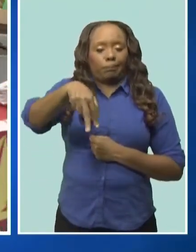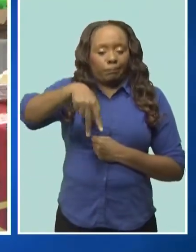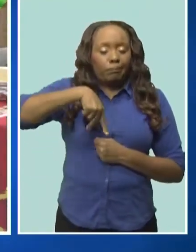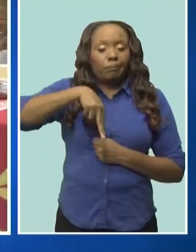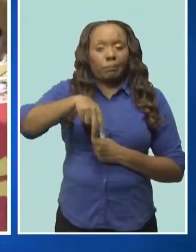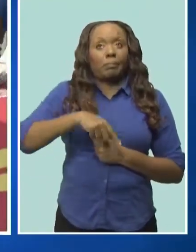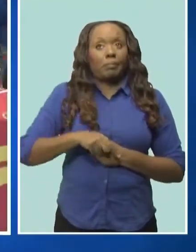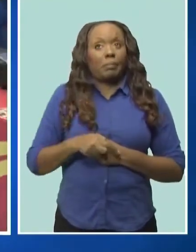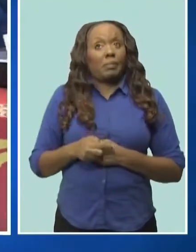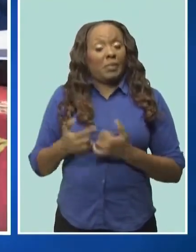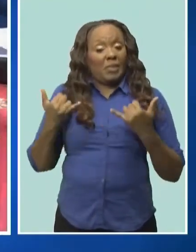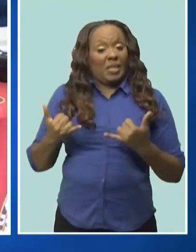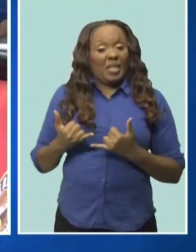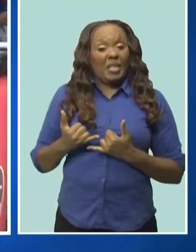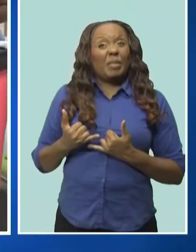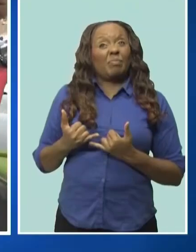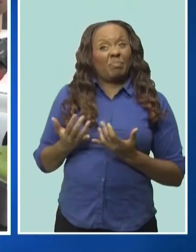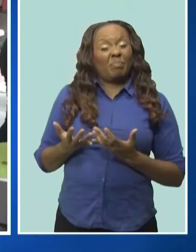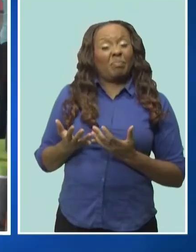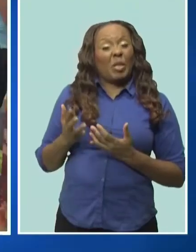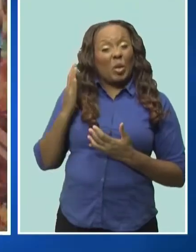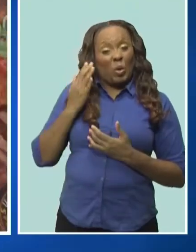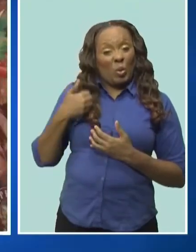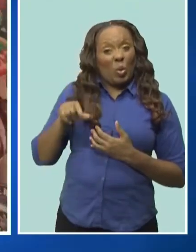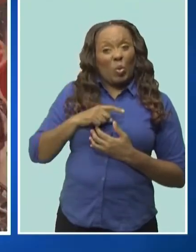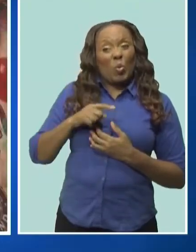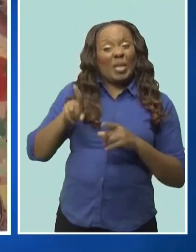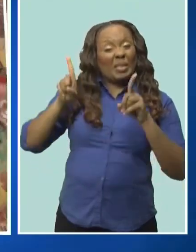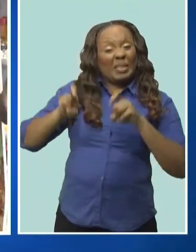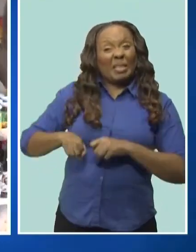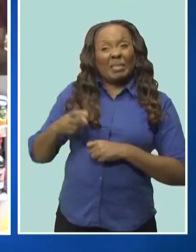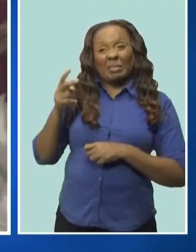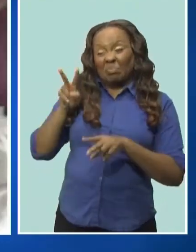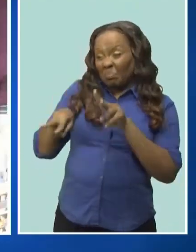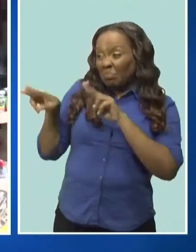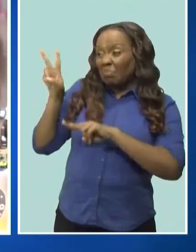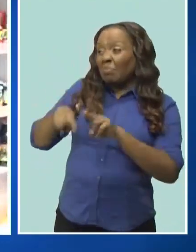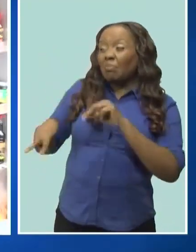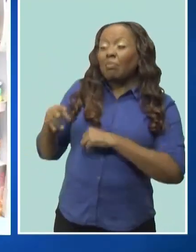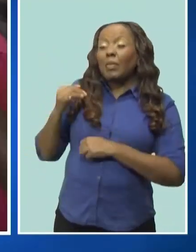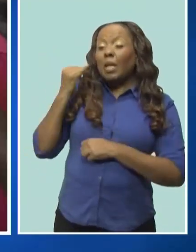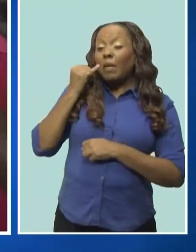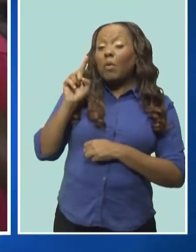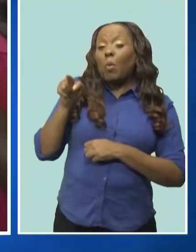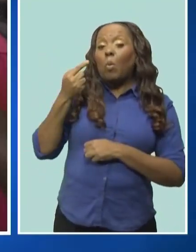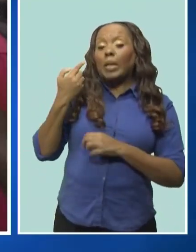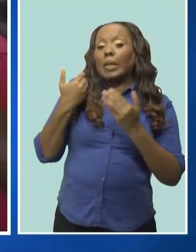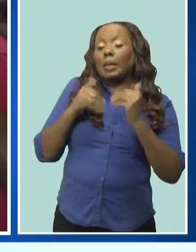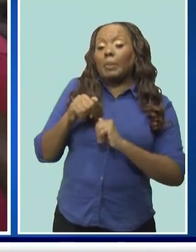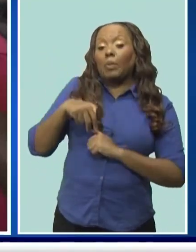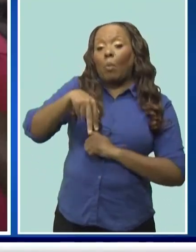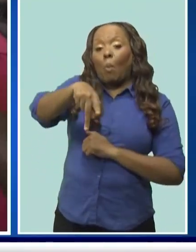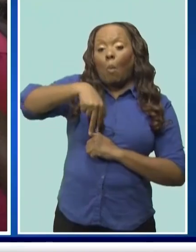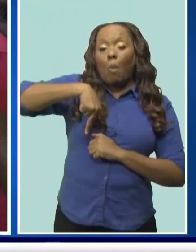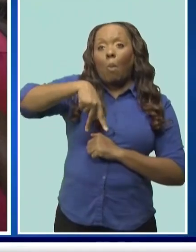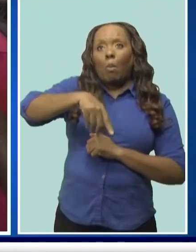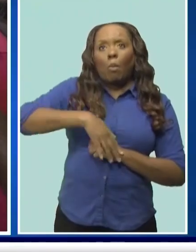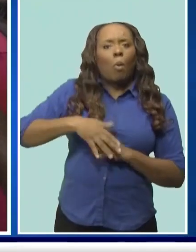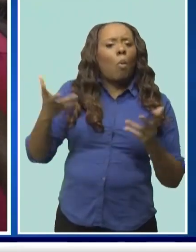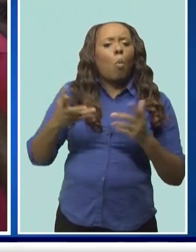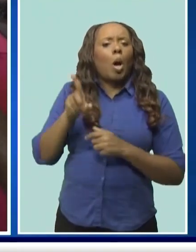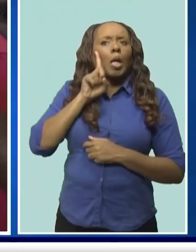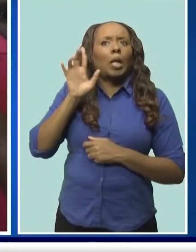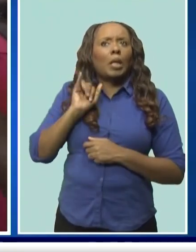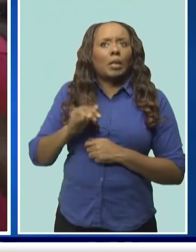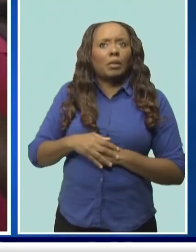see just how Broad Street could function if it was pedestrianized as we have made it into a space today, a Broad Street Mall on the